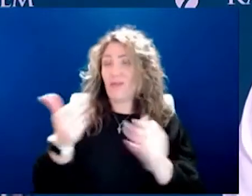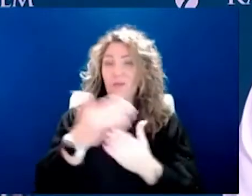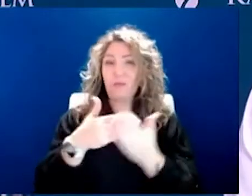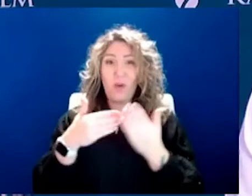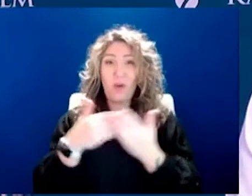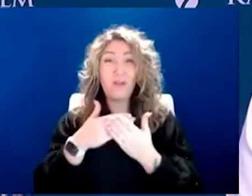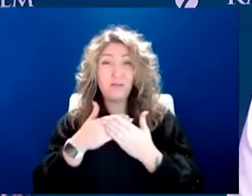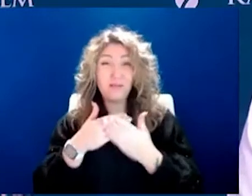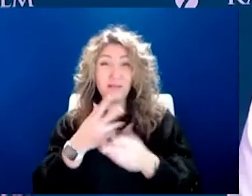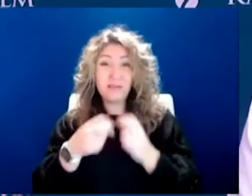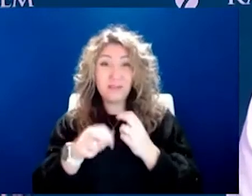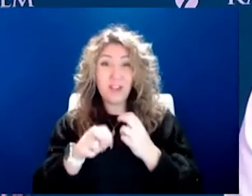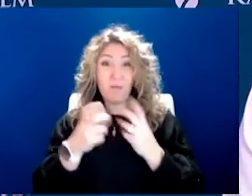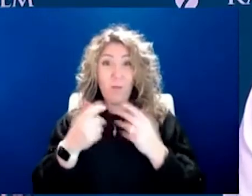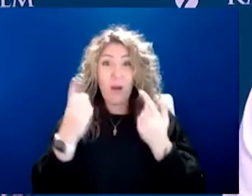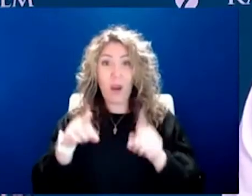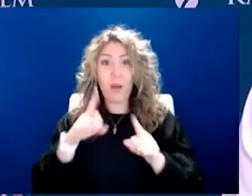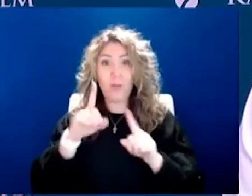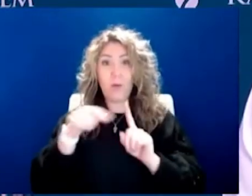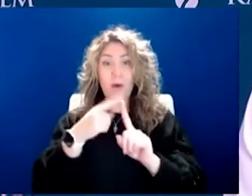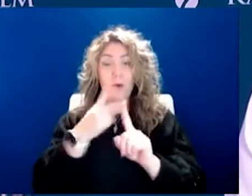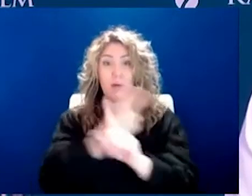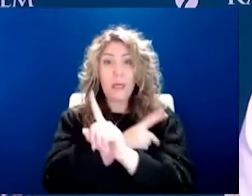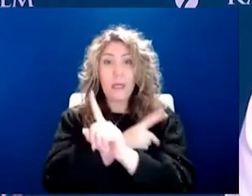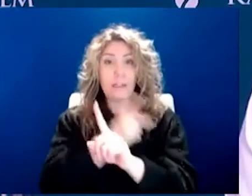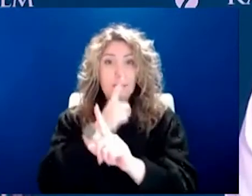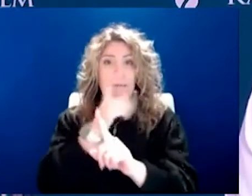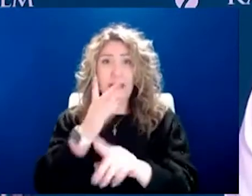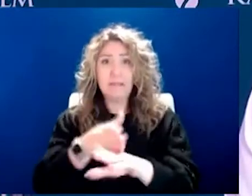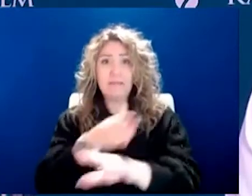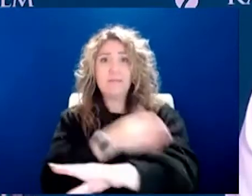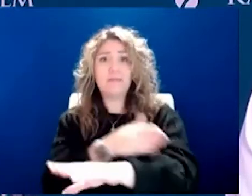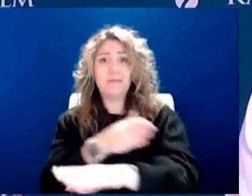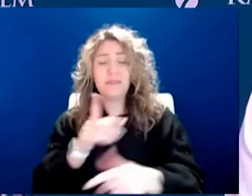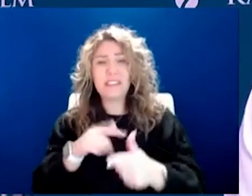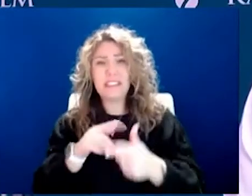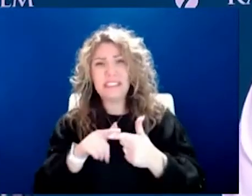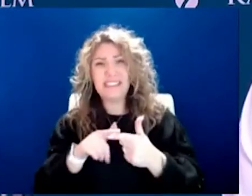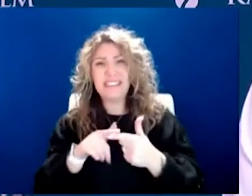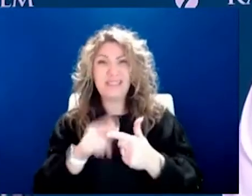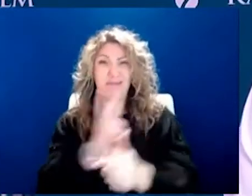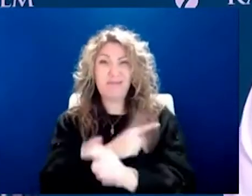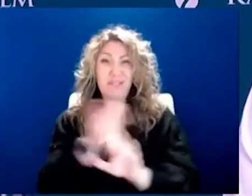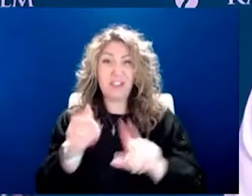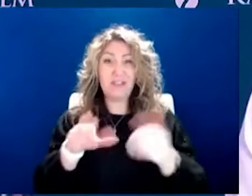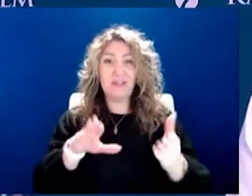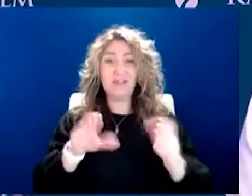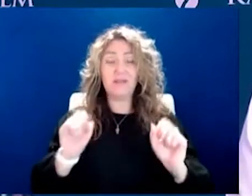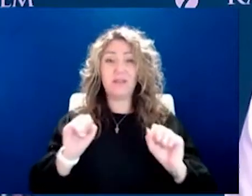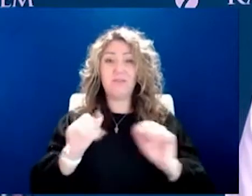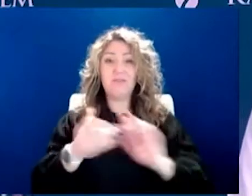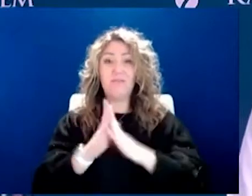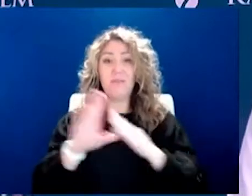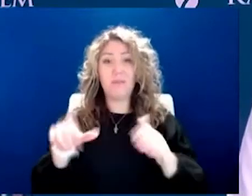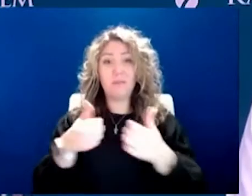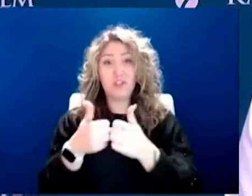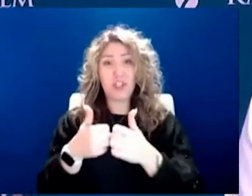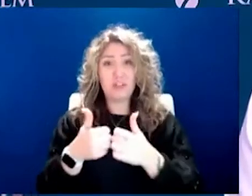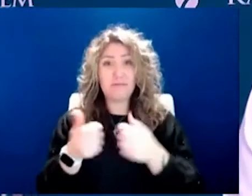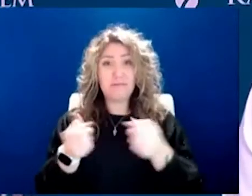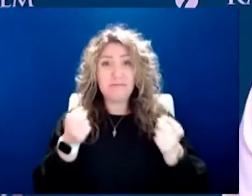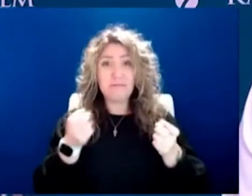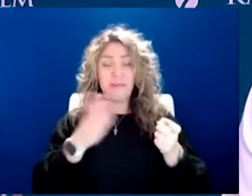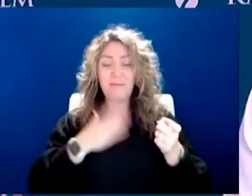What happens when patients don't get better and what happens when patients die can be challenging to deal with, but that's what my team